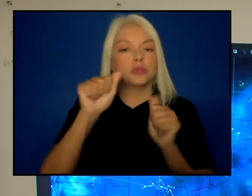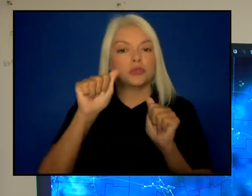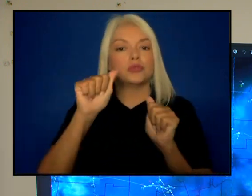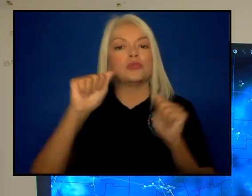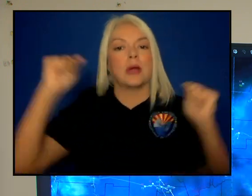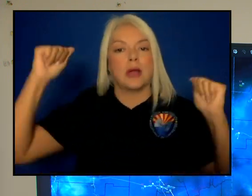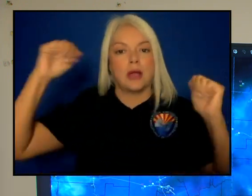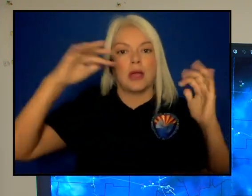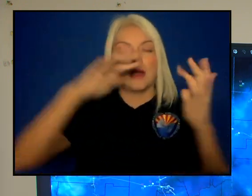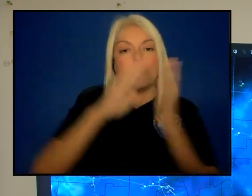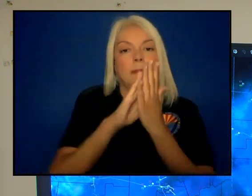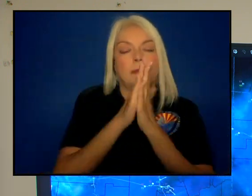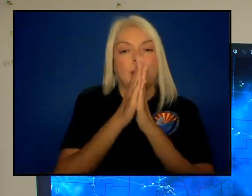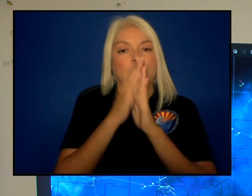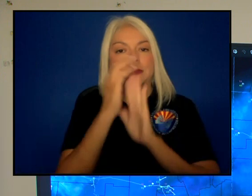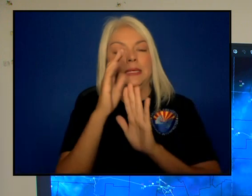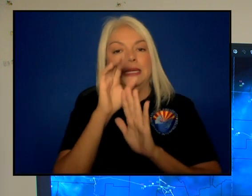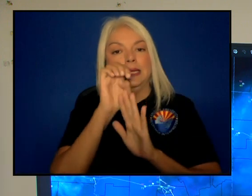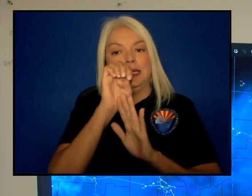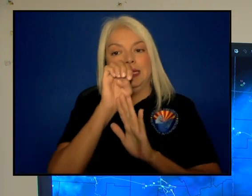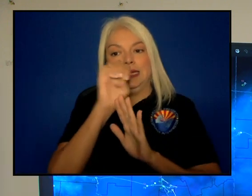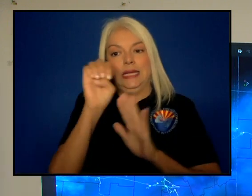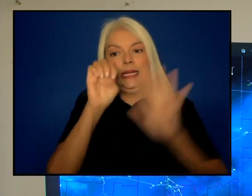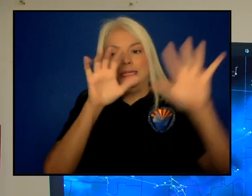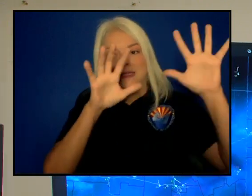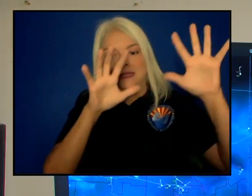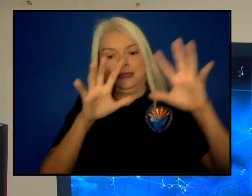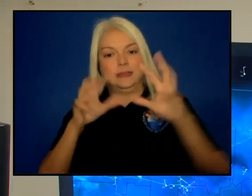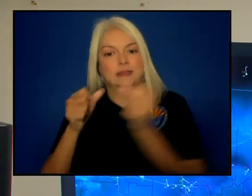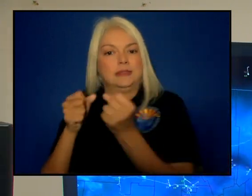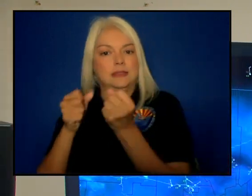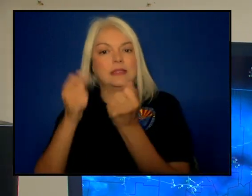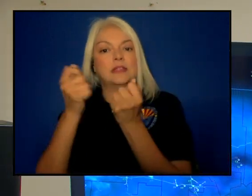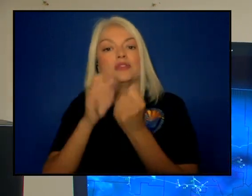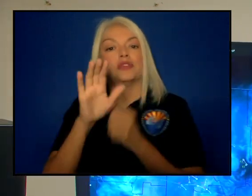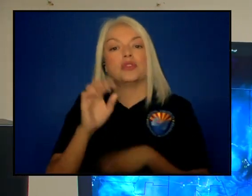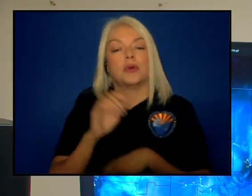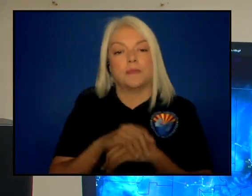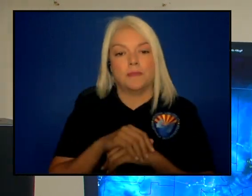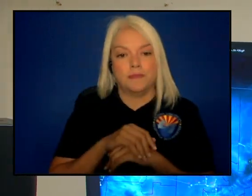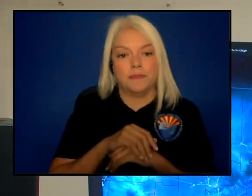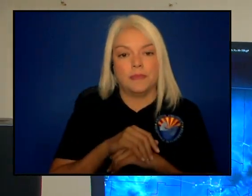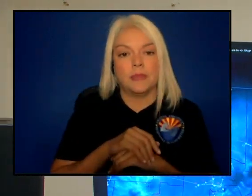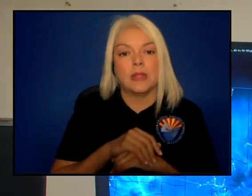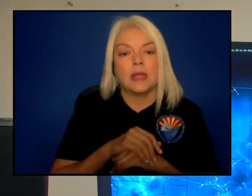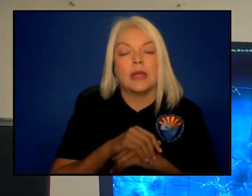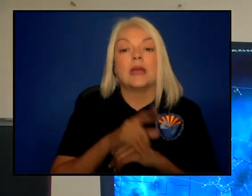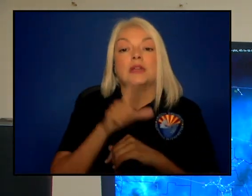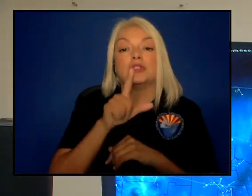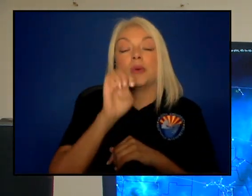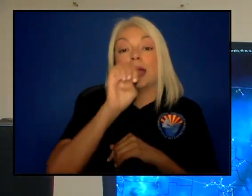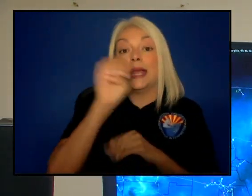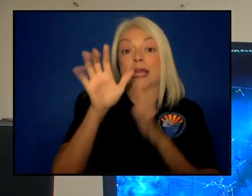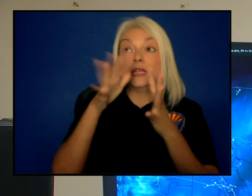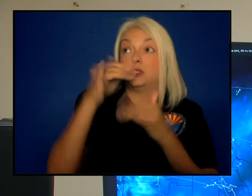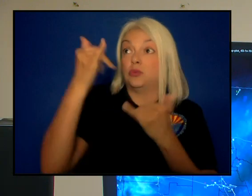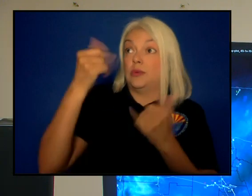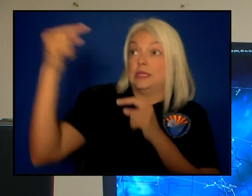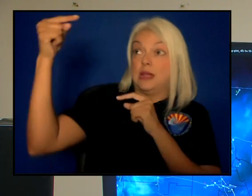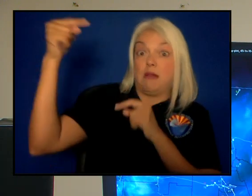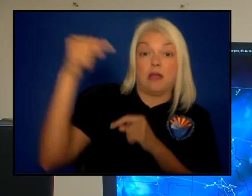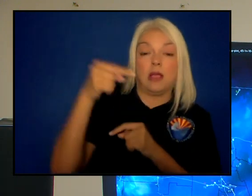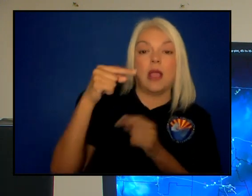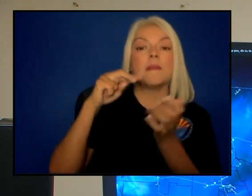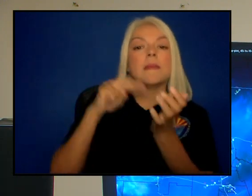east here in response to that. So easterly winds are what's coming towards us, and what that means is upslope